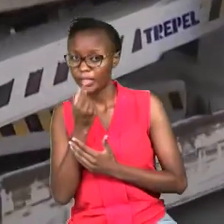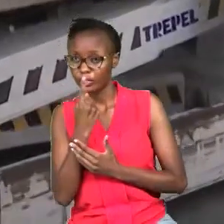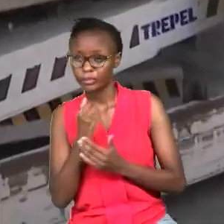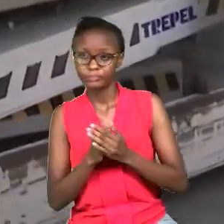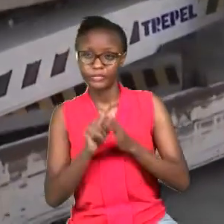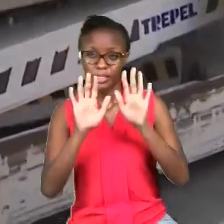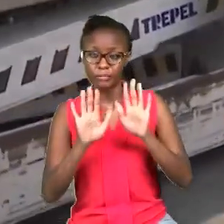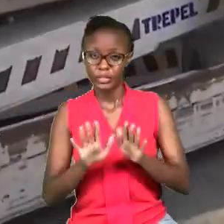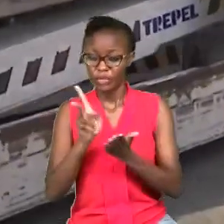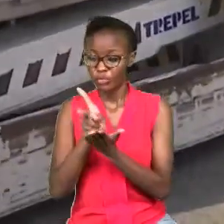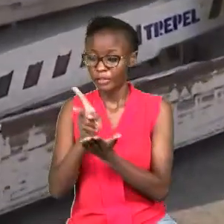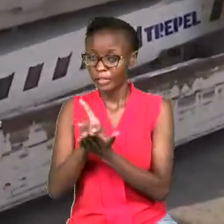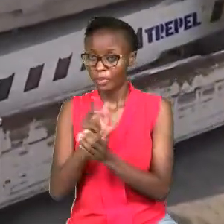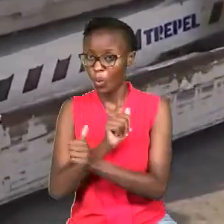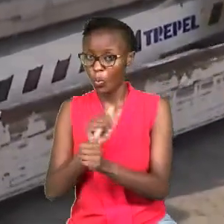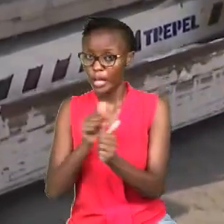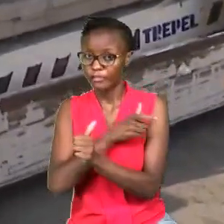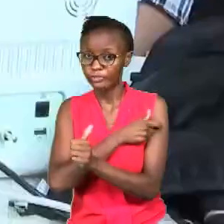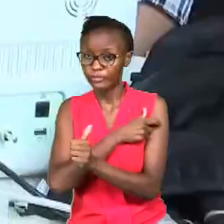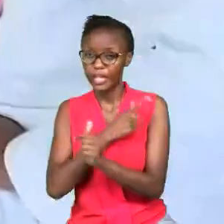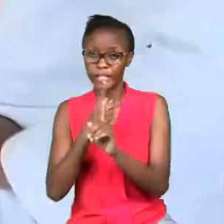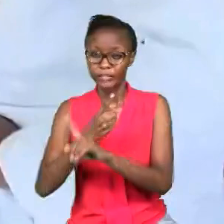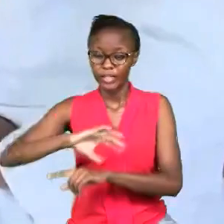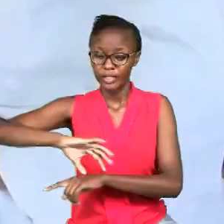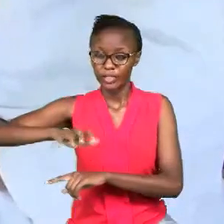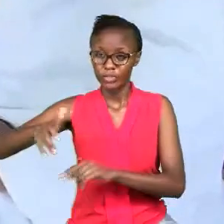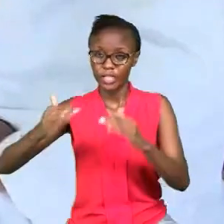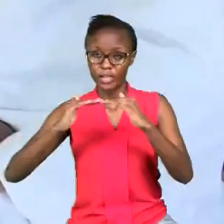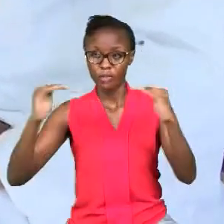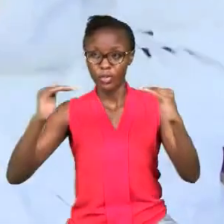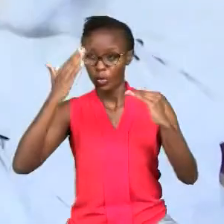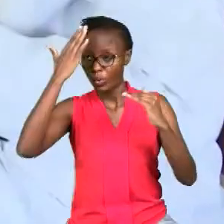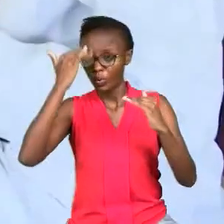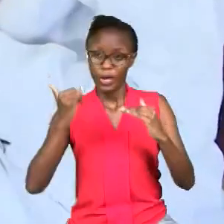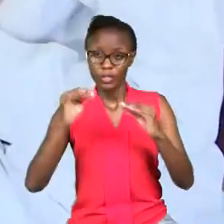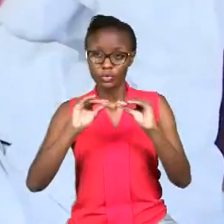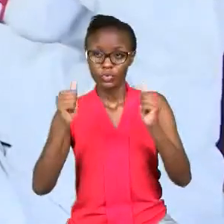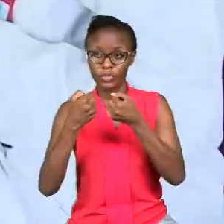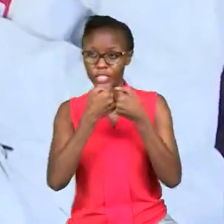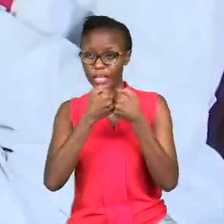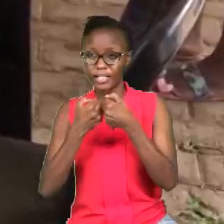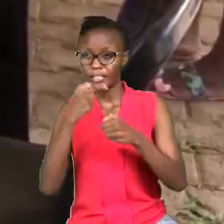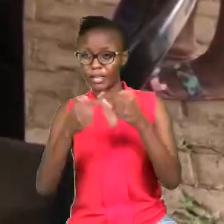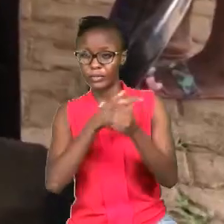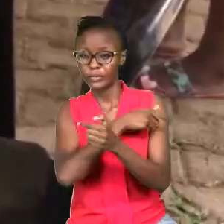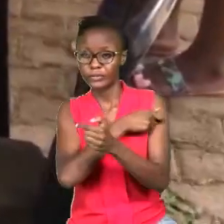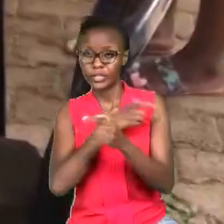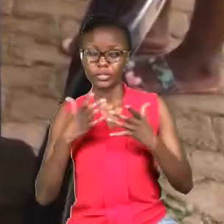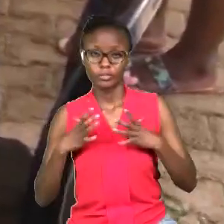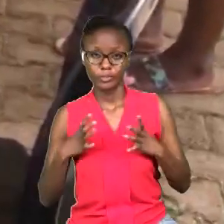vaccine storage facilities at the subnational levels in order to address supply chain challenges in vaccine provisions to